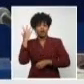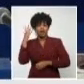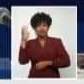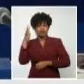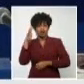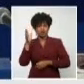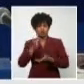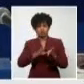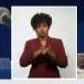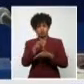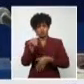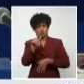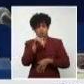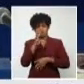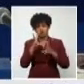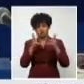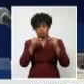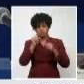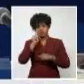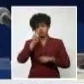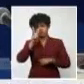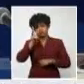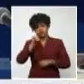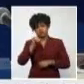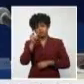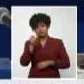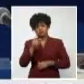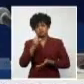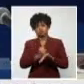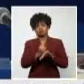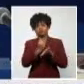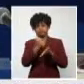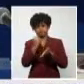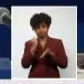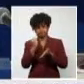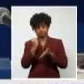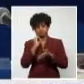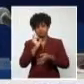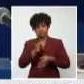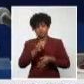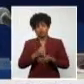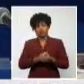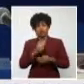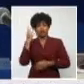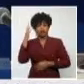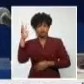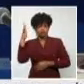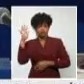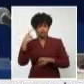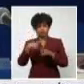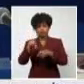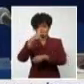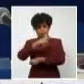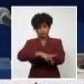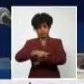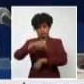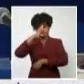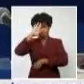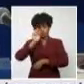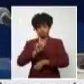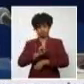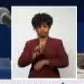unknown. With the source of infection abroad, the figure remains the same, 130 confirmed